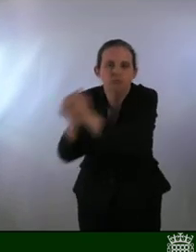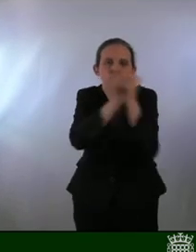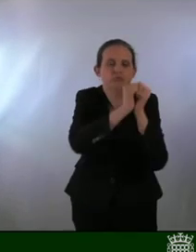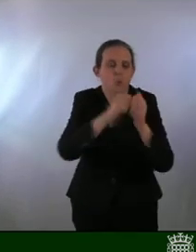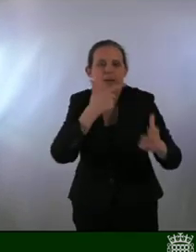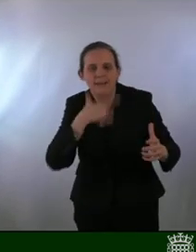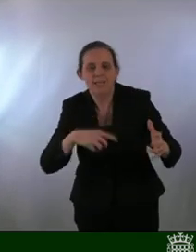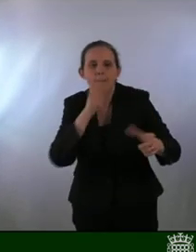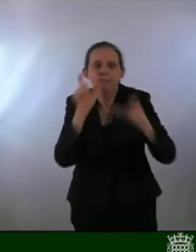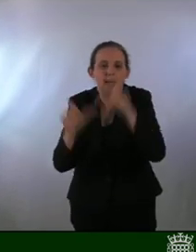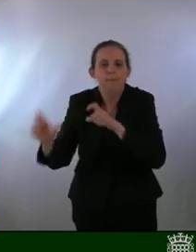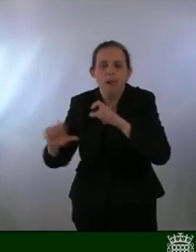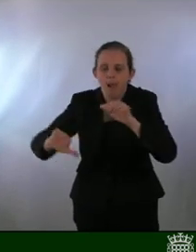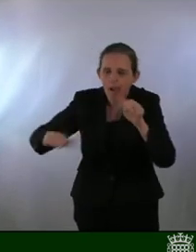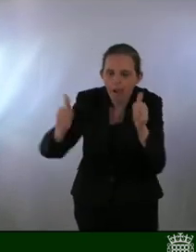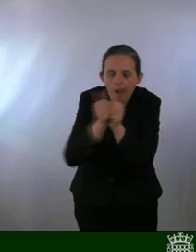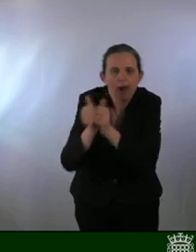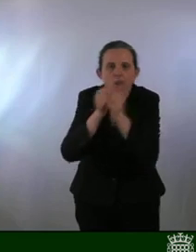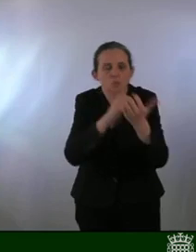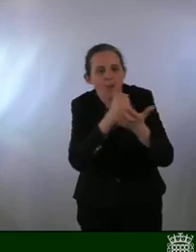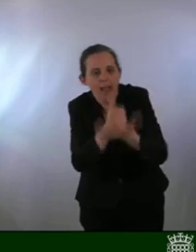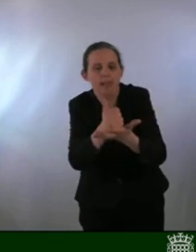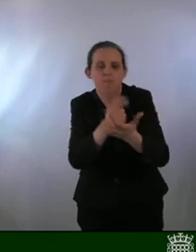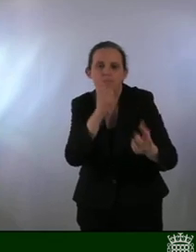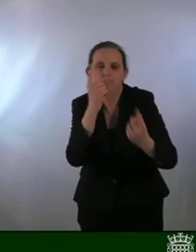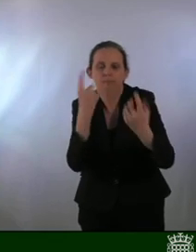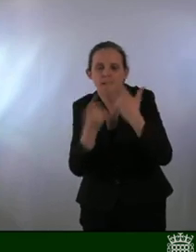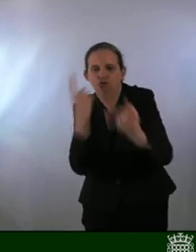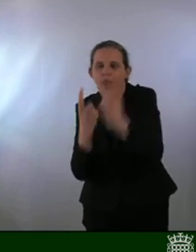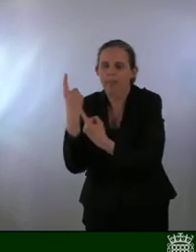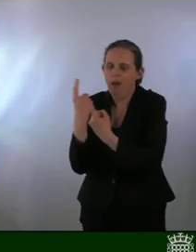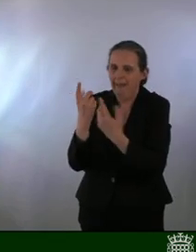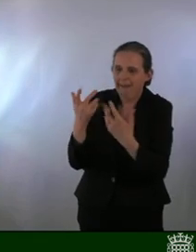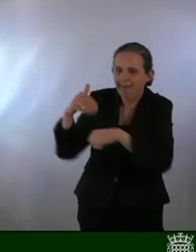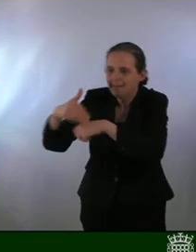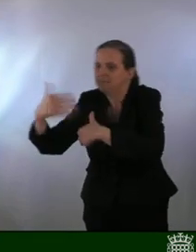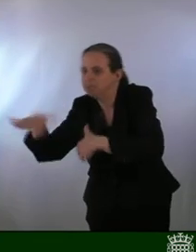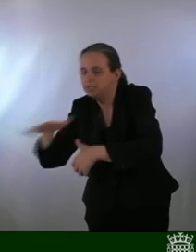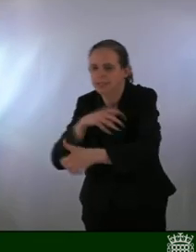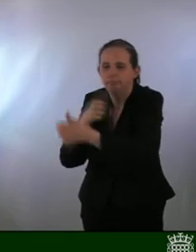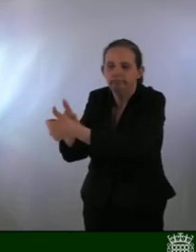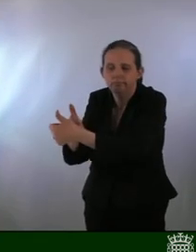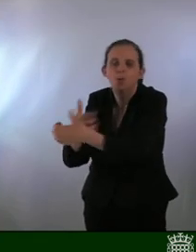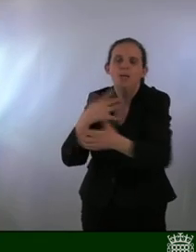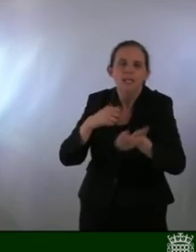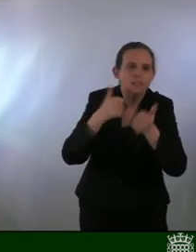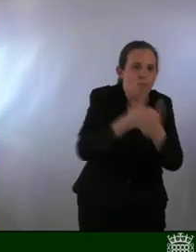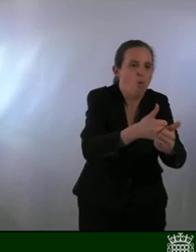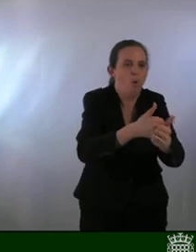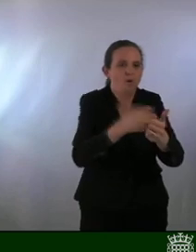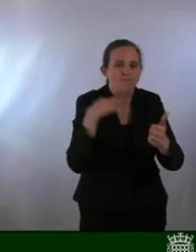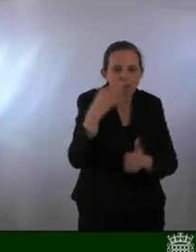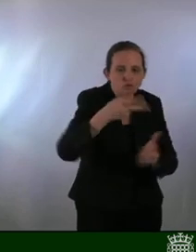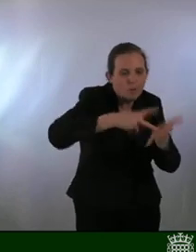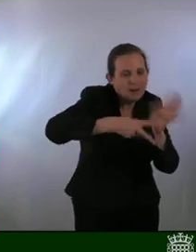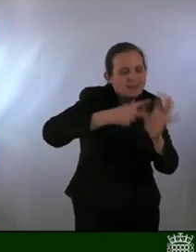to help out those who are badly affected by this. And of course that means supporting our charities to make sure that they